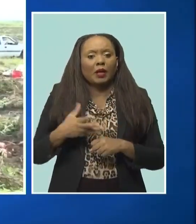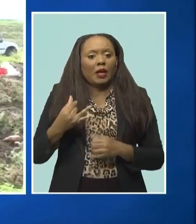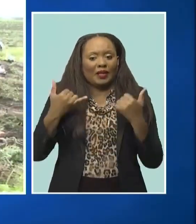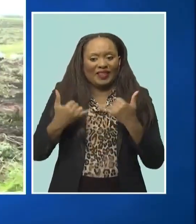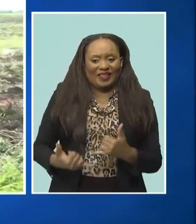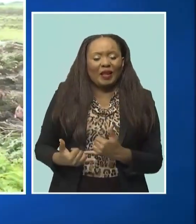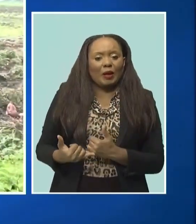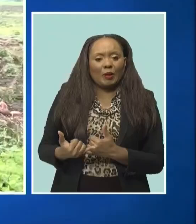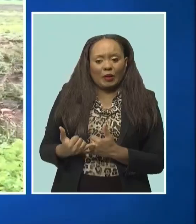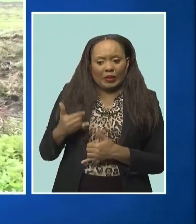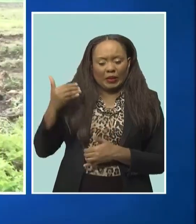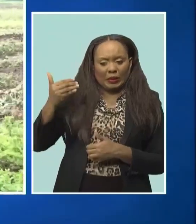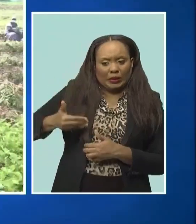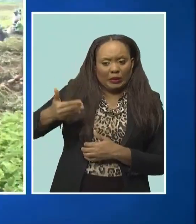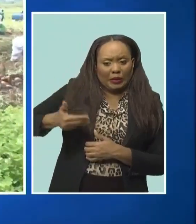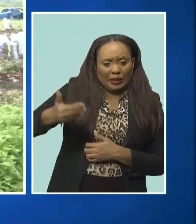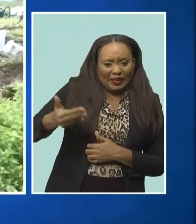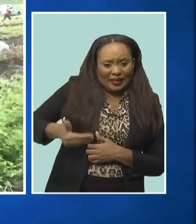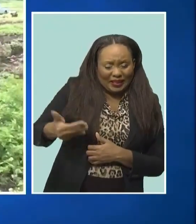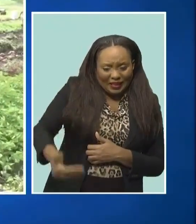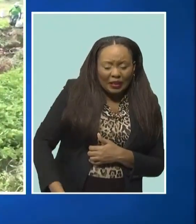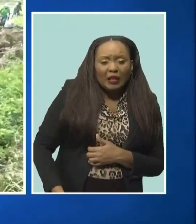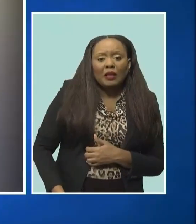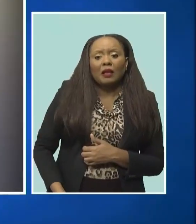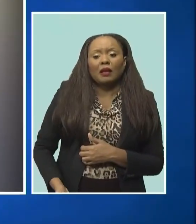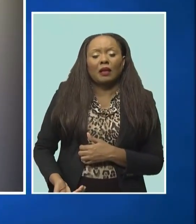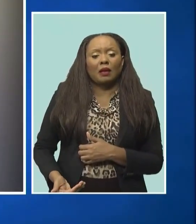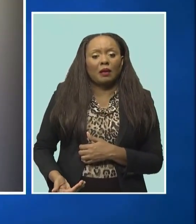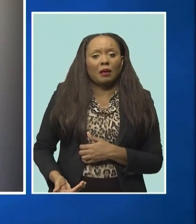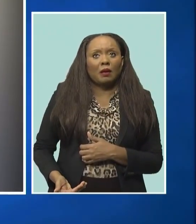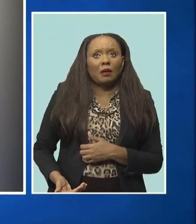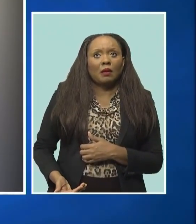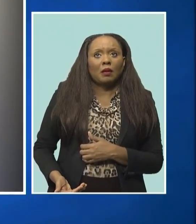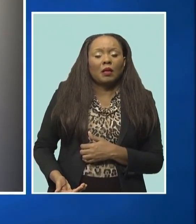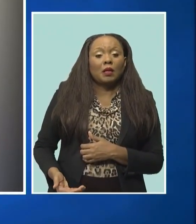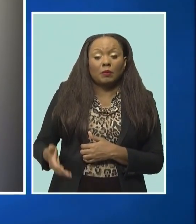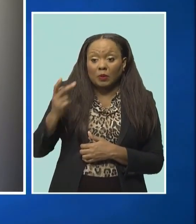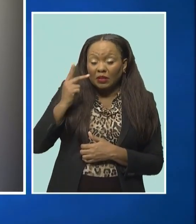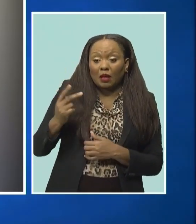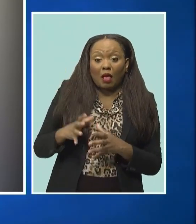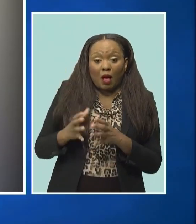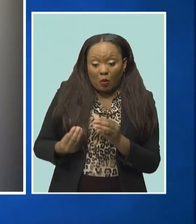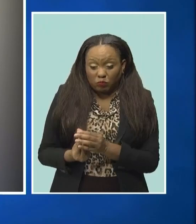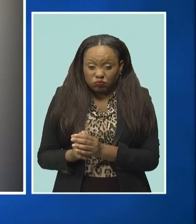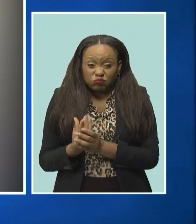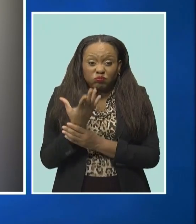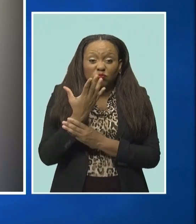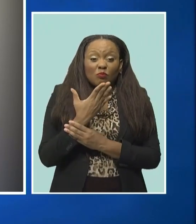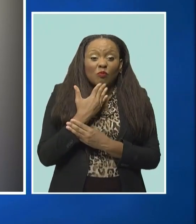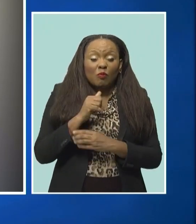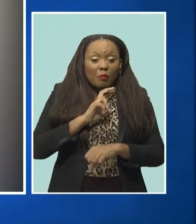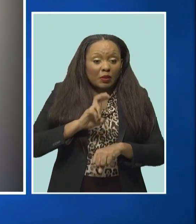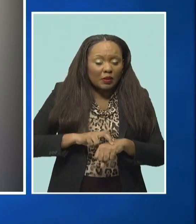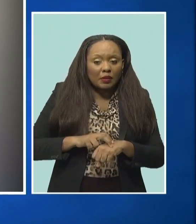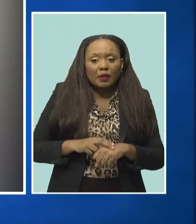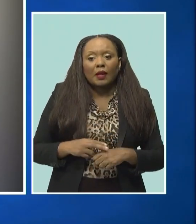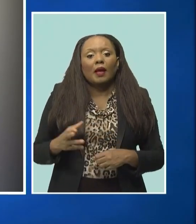development of young people is what has continued to motivate us, and this partnership with the National Cultural